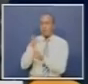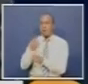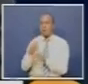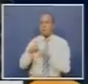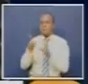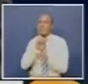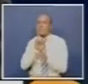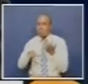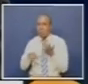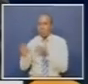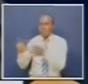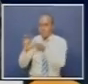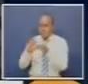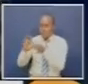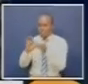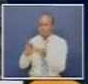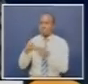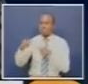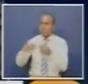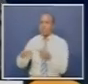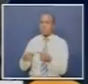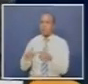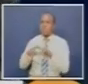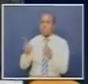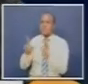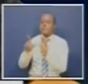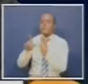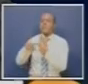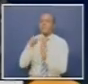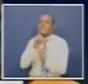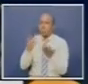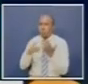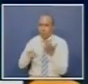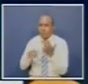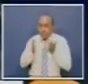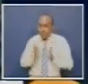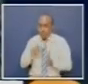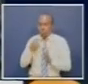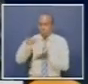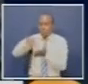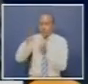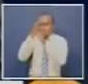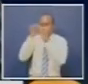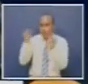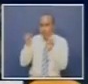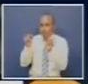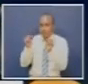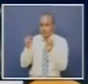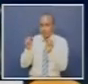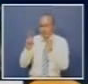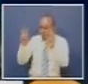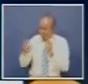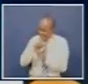said the coalition is united, but then went ahead to say, in terms of who will be flag bearer, to quote him exactly what he